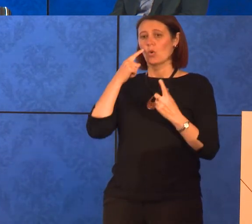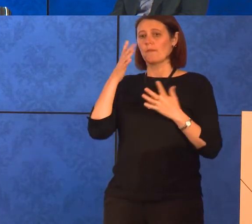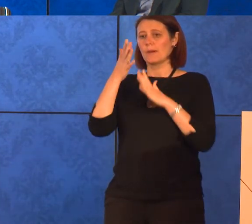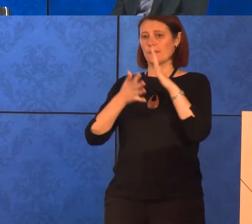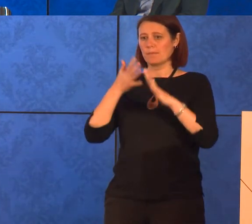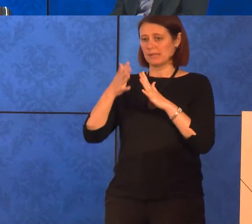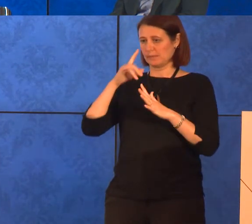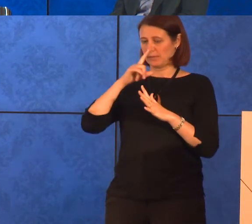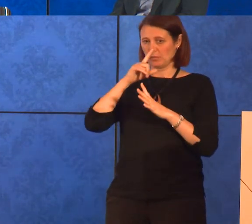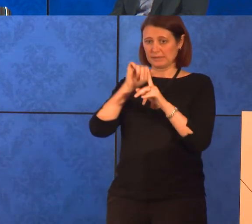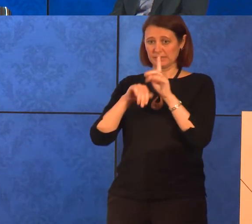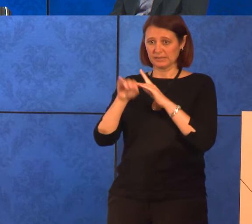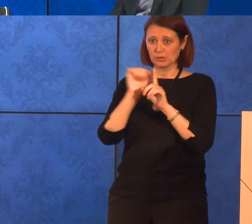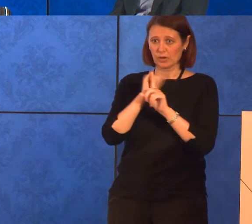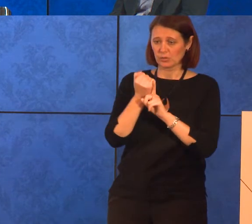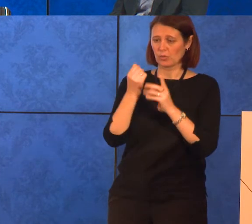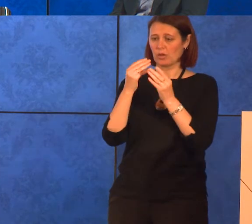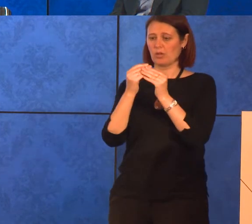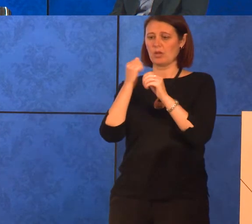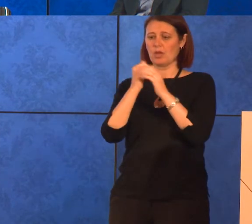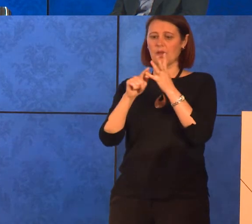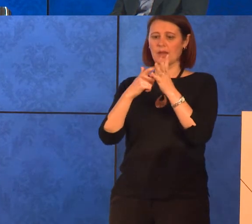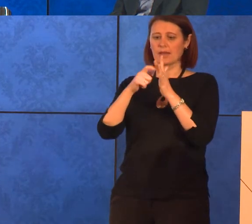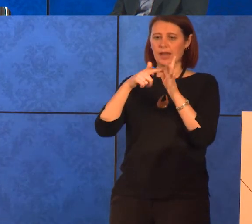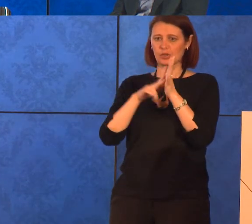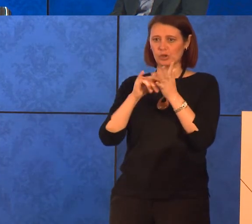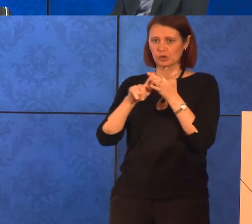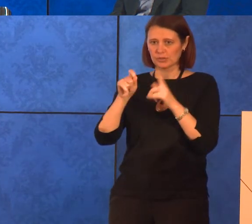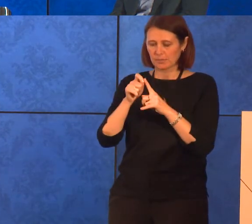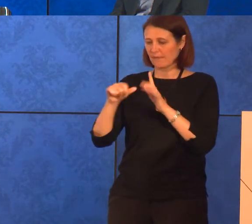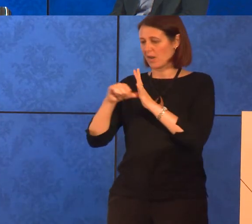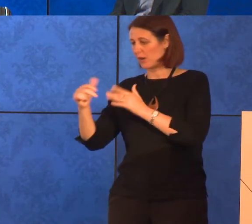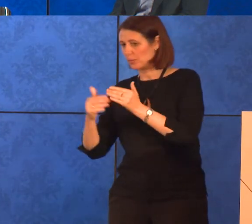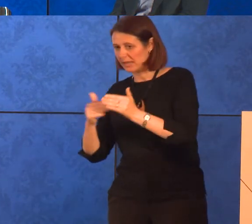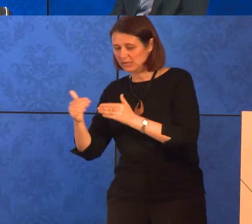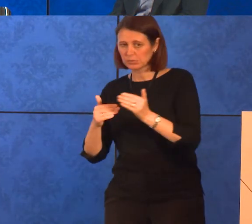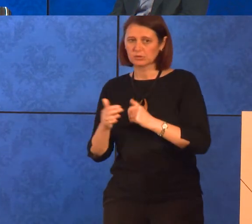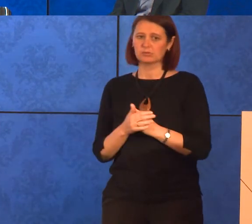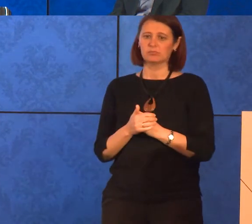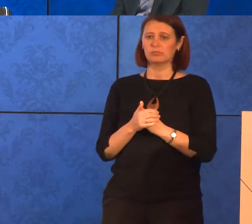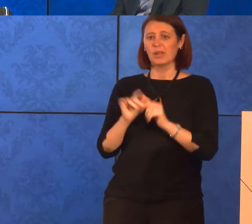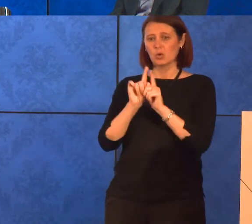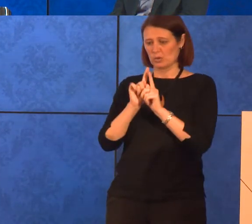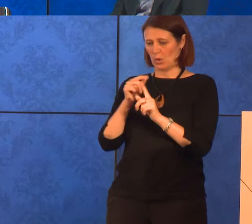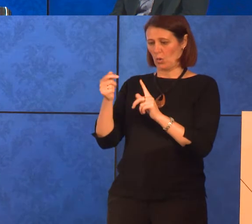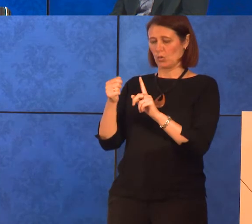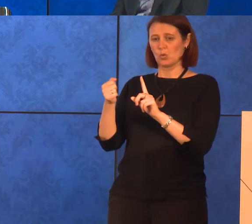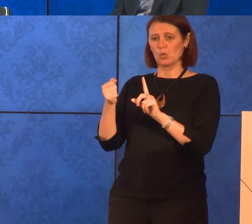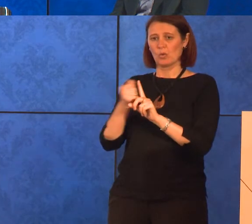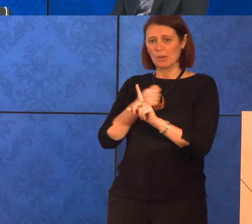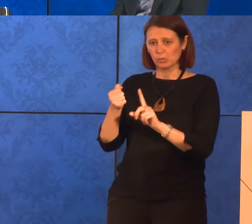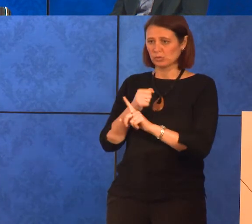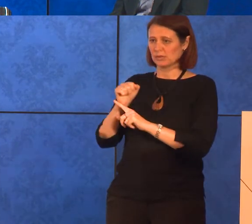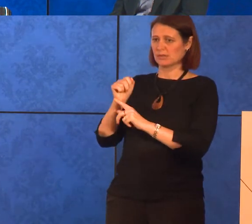people are in situations of guardianship, of financial management, of things that, and also abuse, violence and